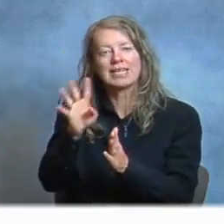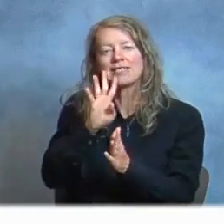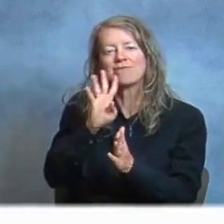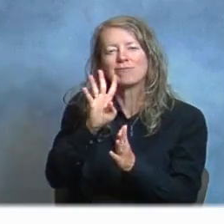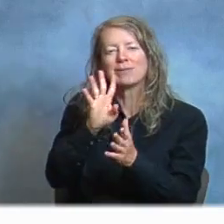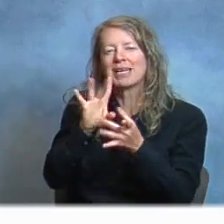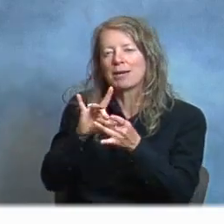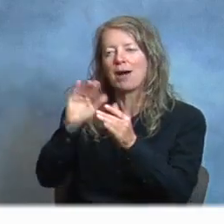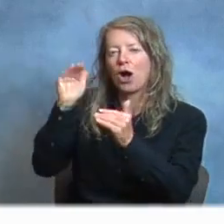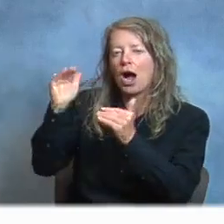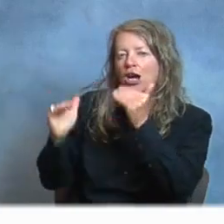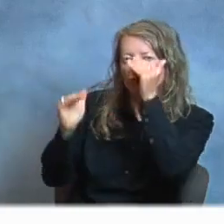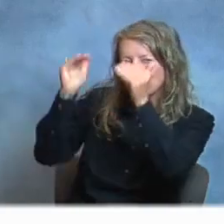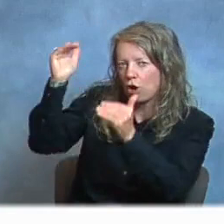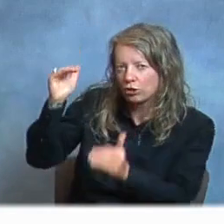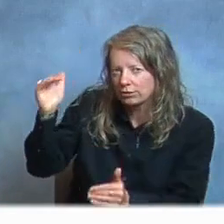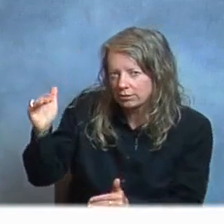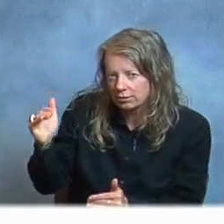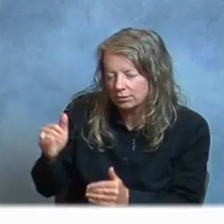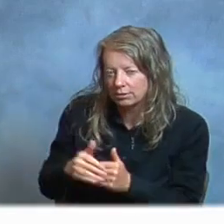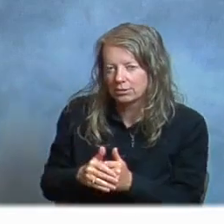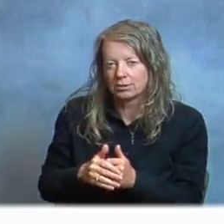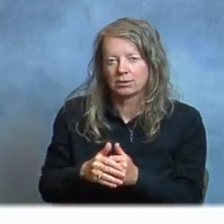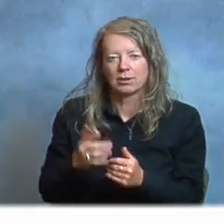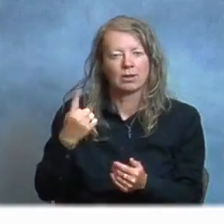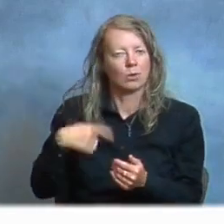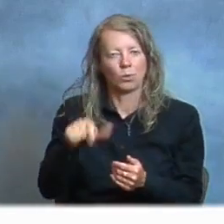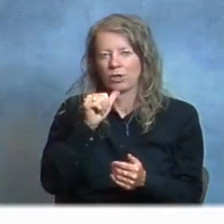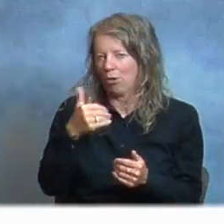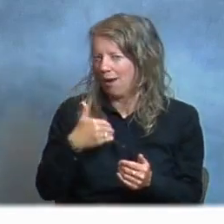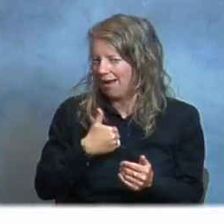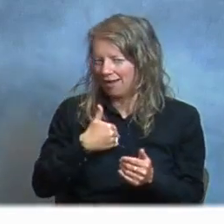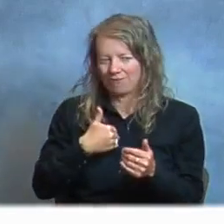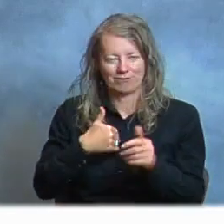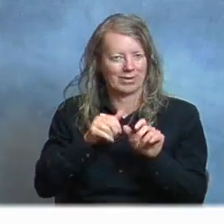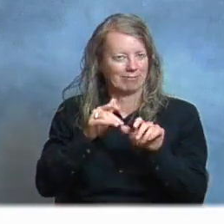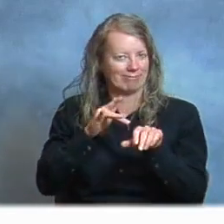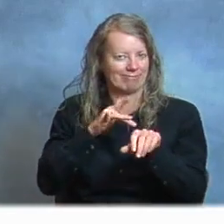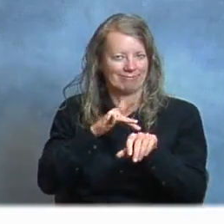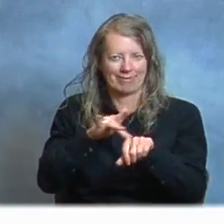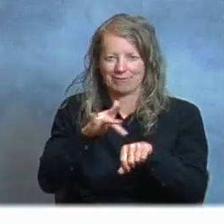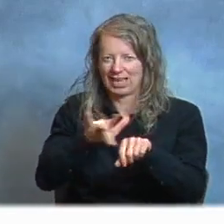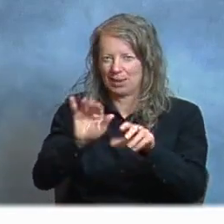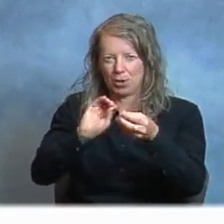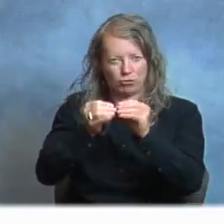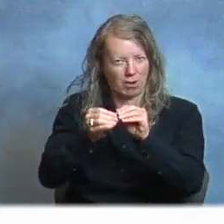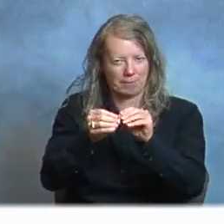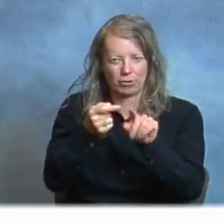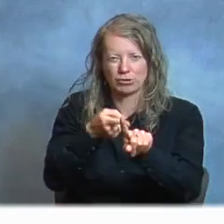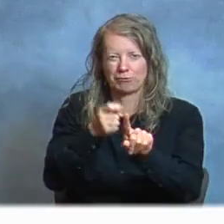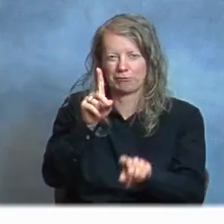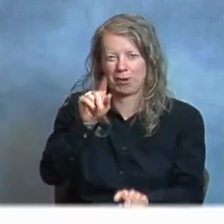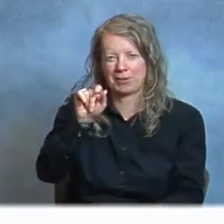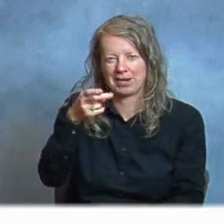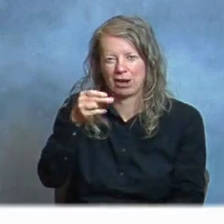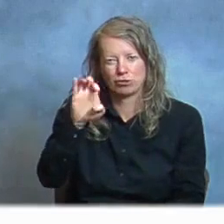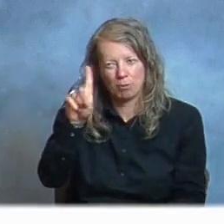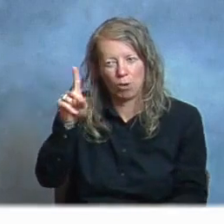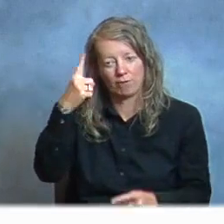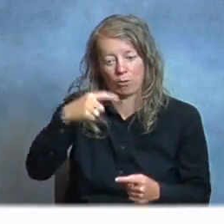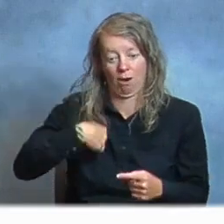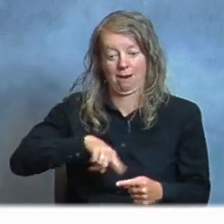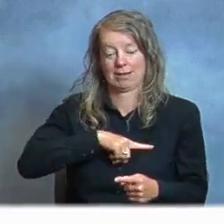We still don't have that data to be able to grab from the dashboard to say that adult